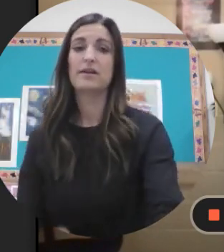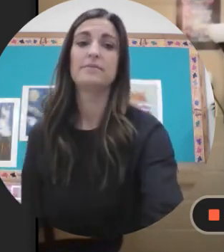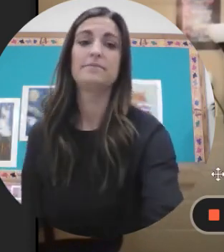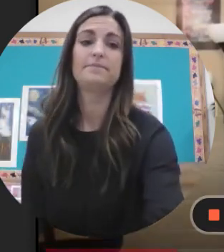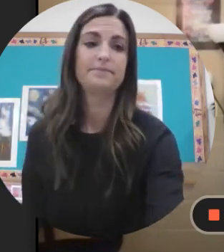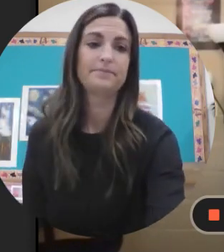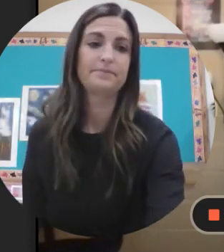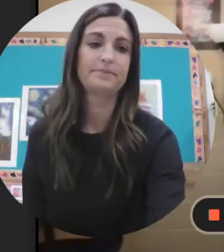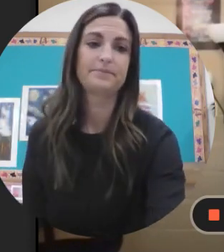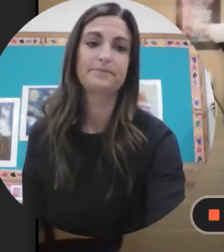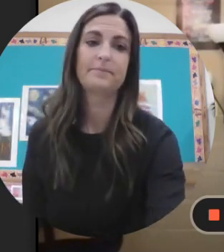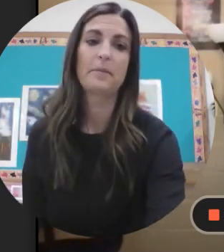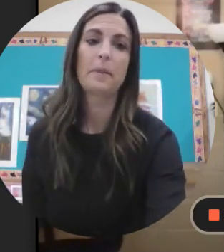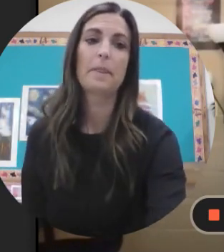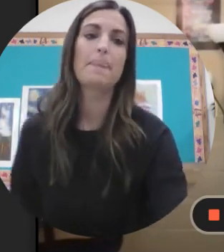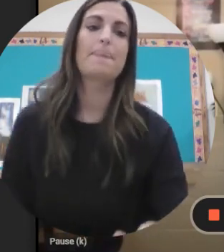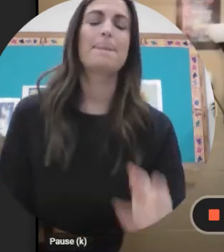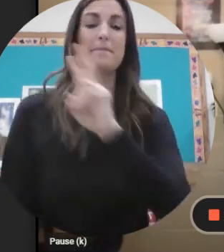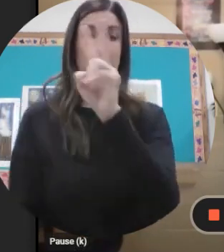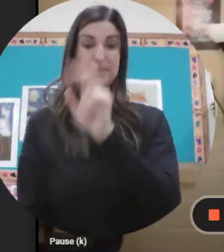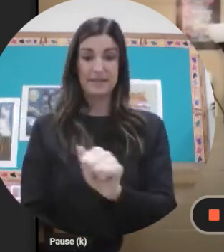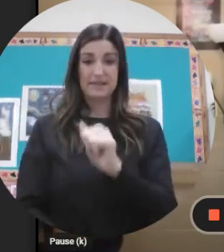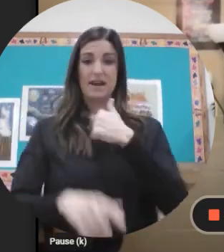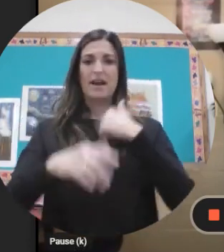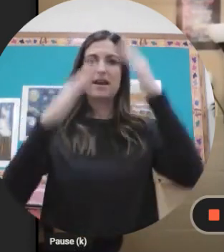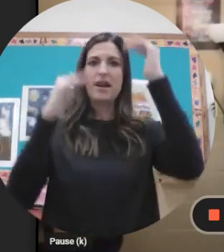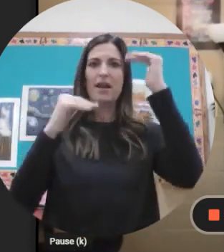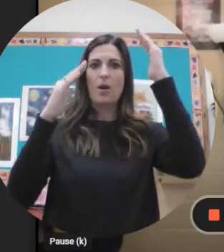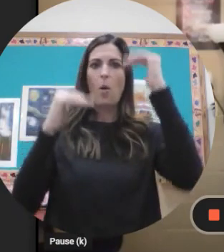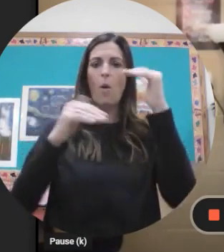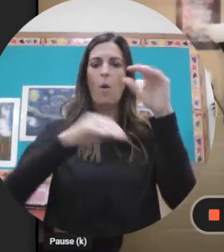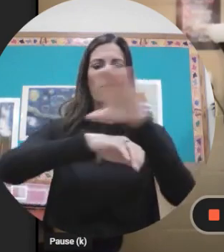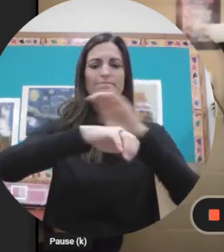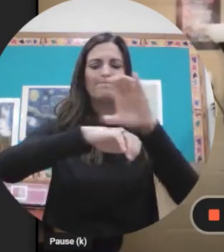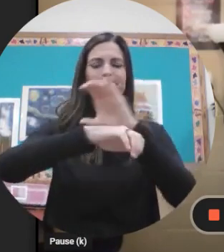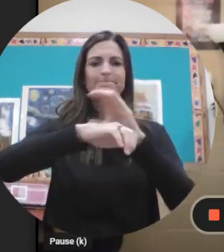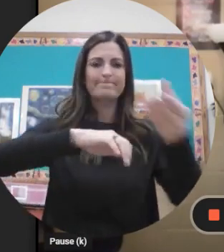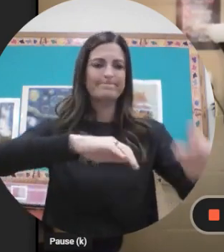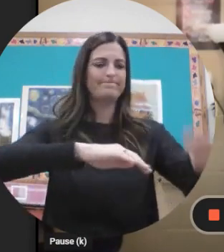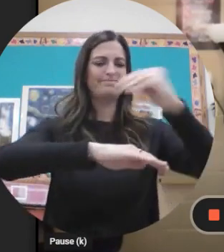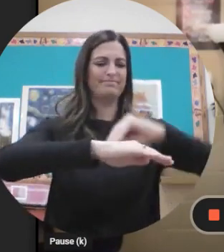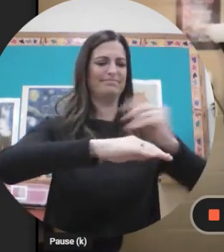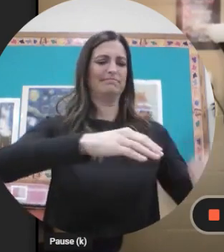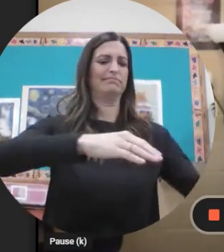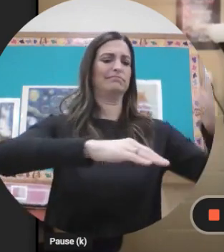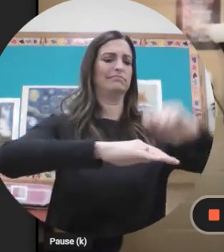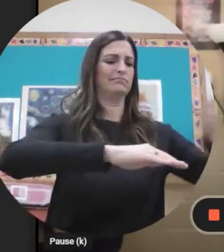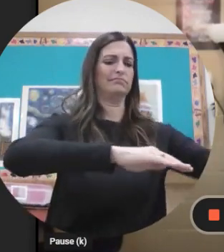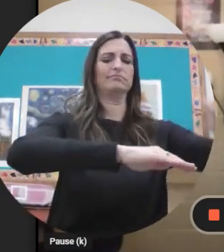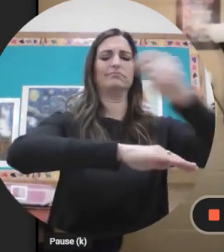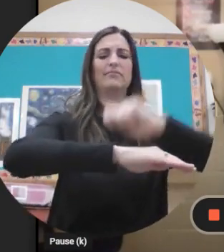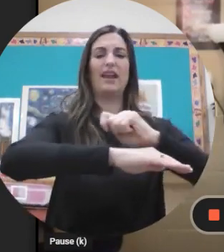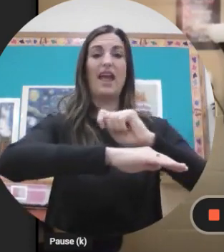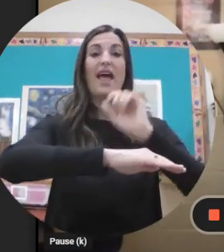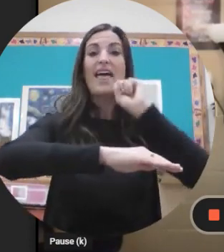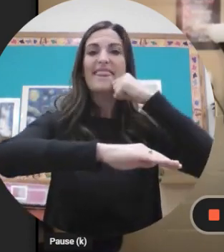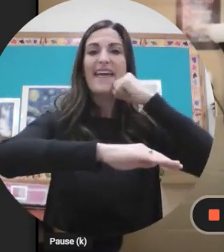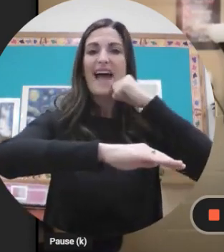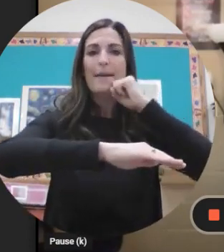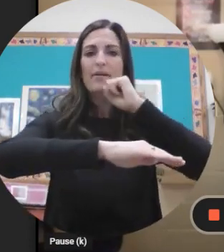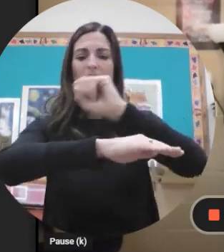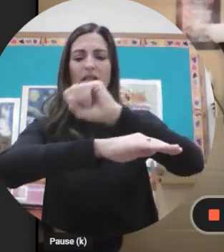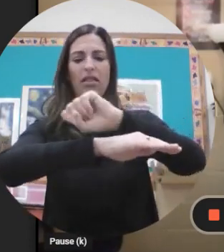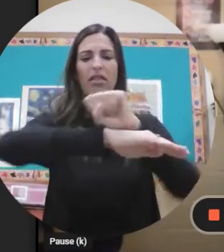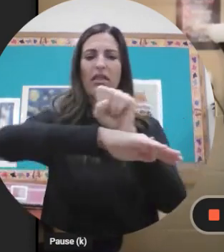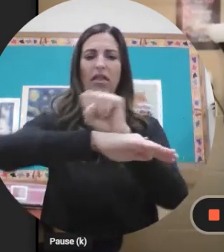apple, and a plop of what I hoped was chocolate pudding. I shouldn't have picked the apple, though. It wobbled on my tray every time I moved,